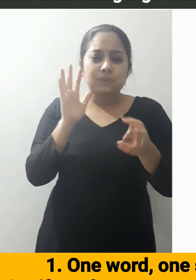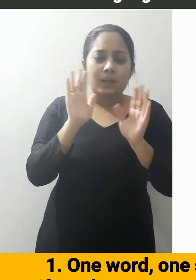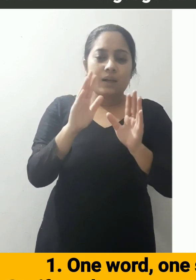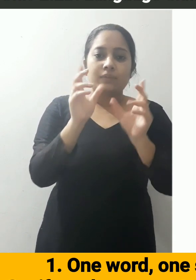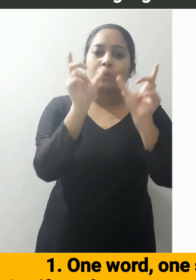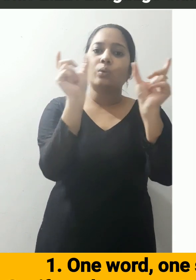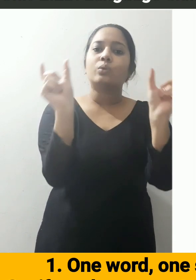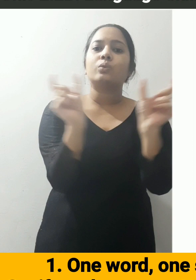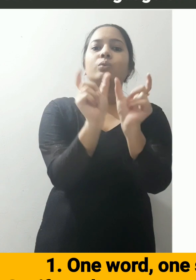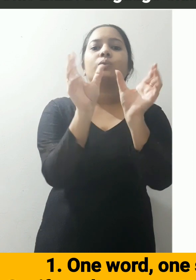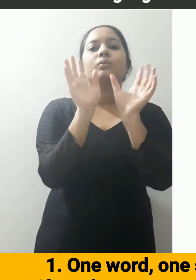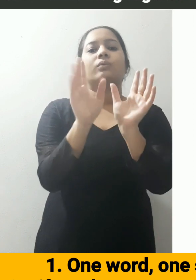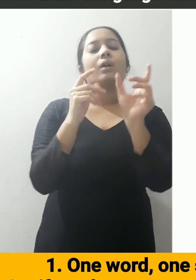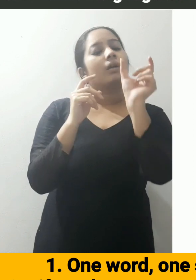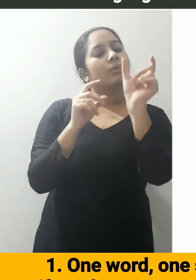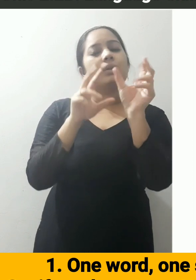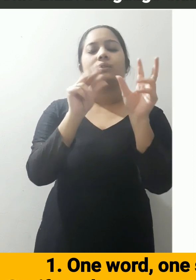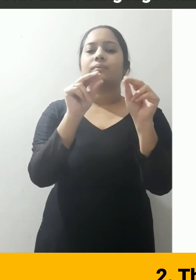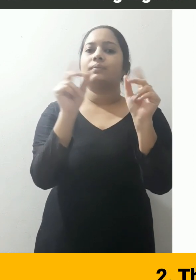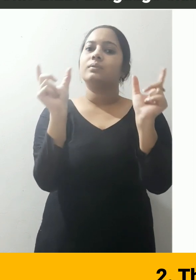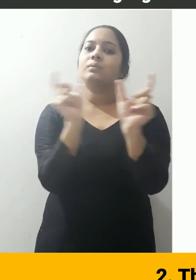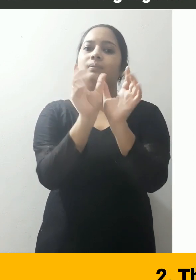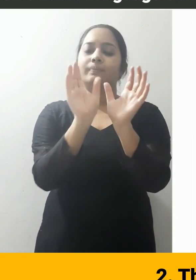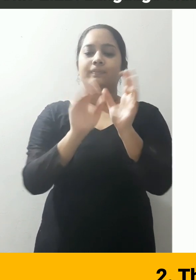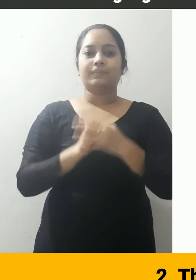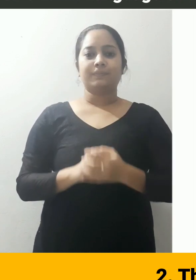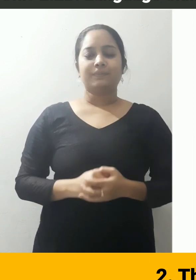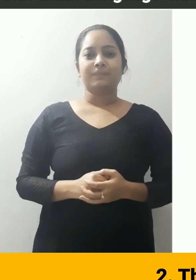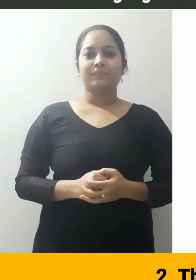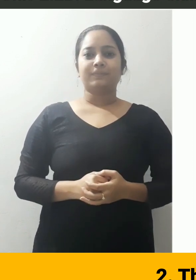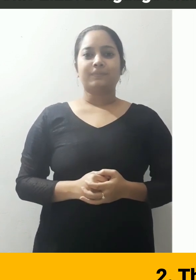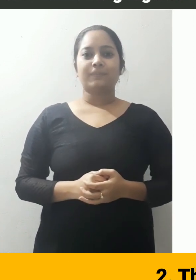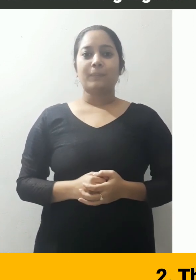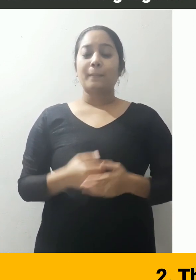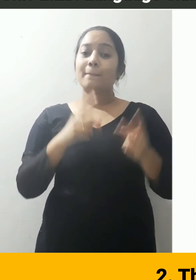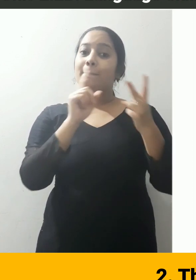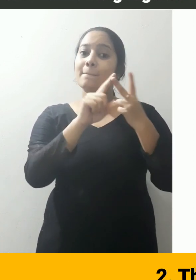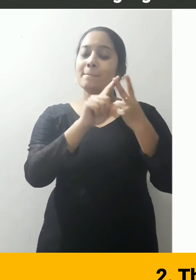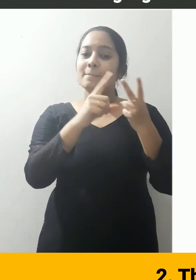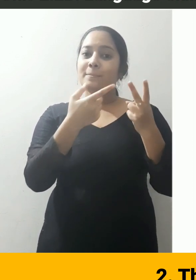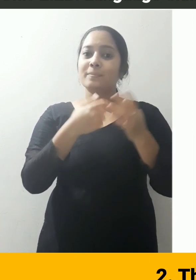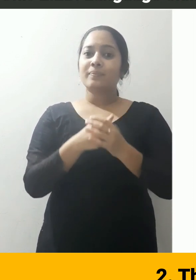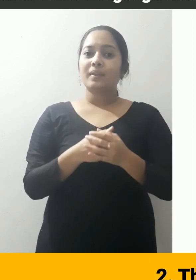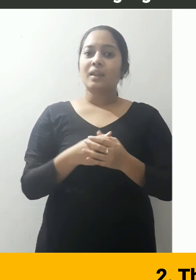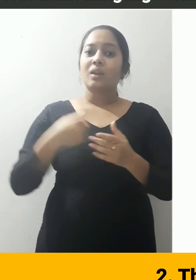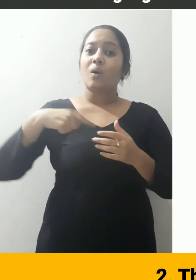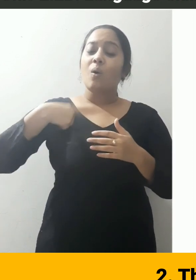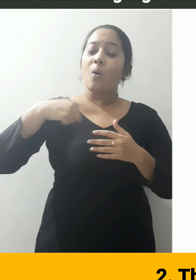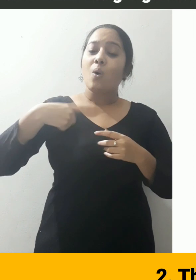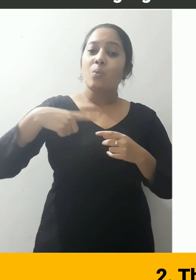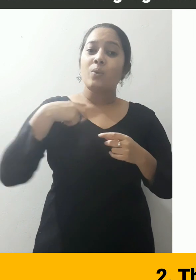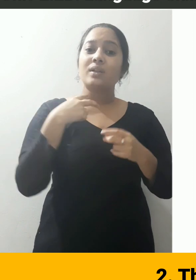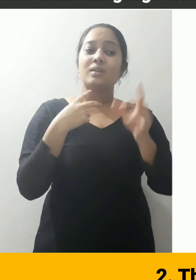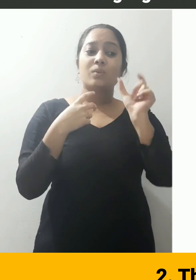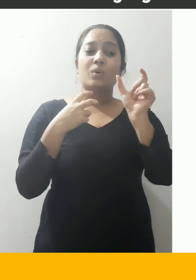not one word. Number 2, the stress is always on a vowel.